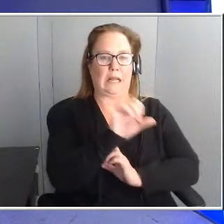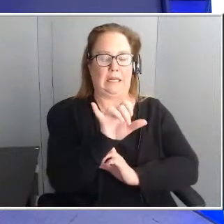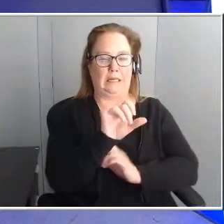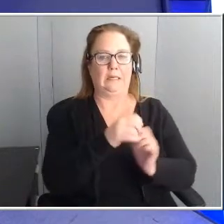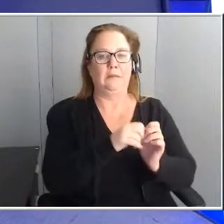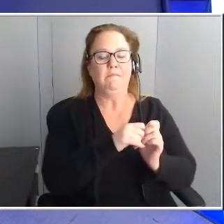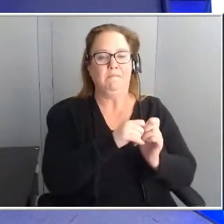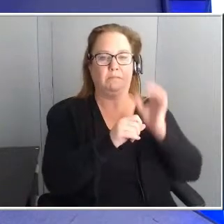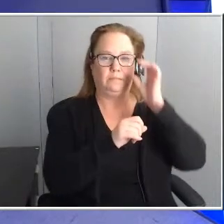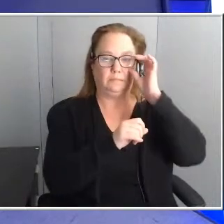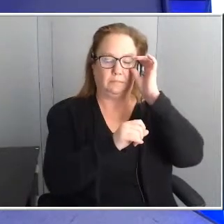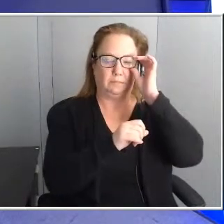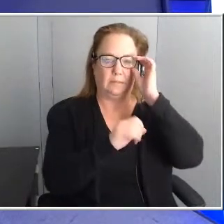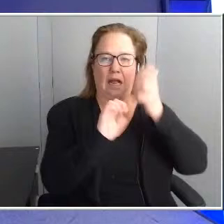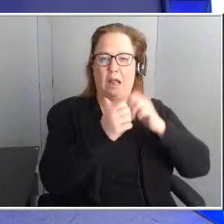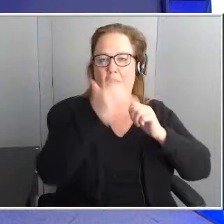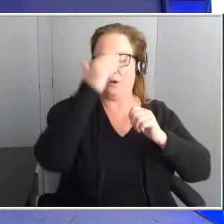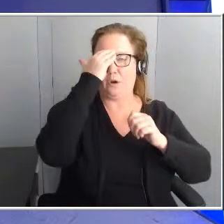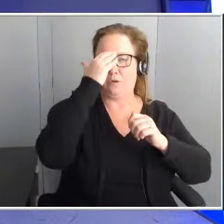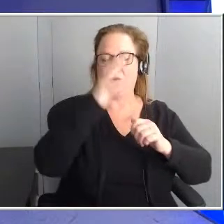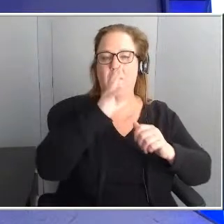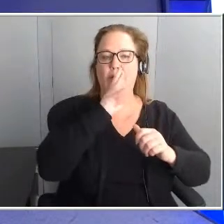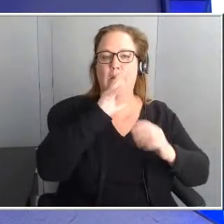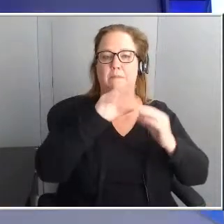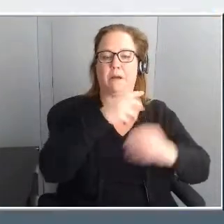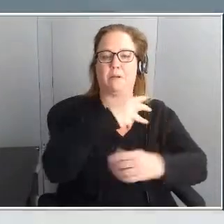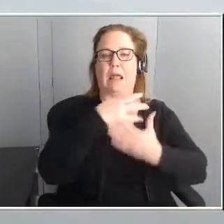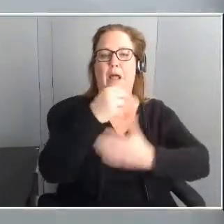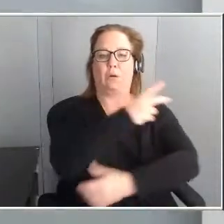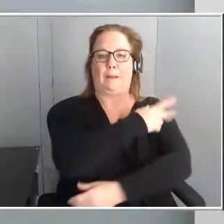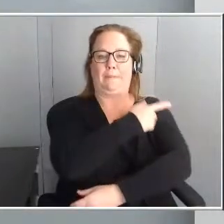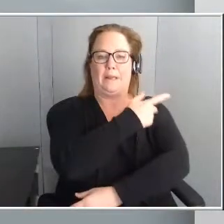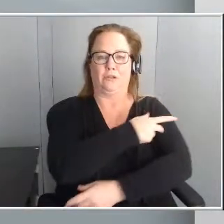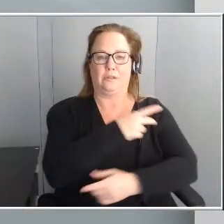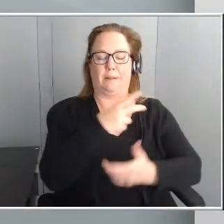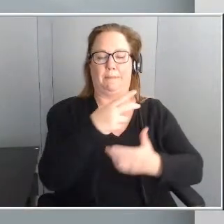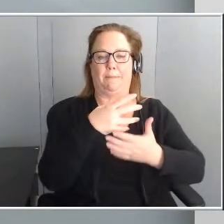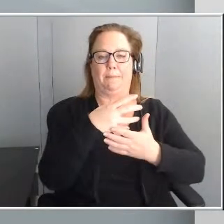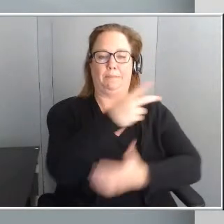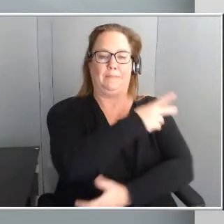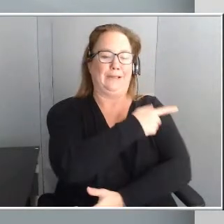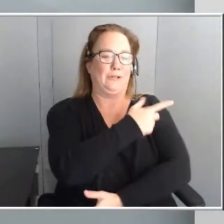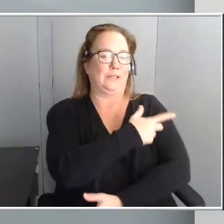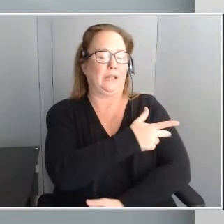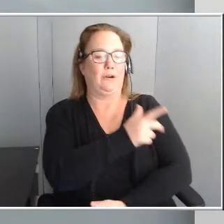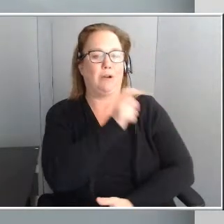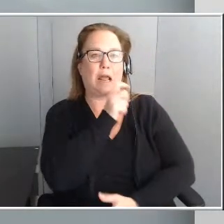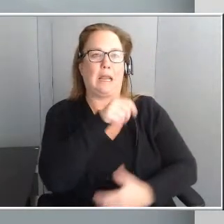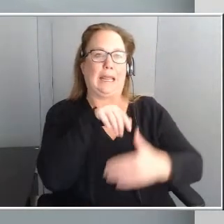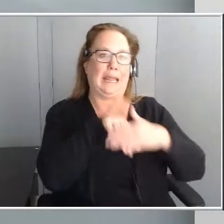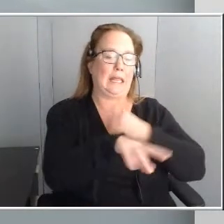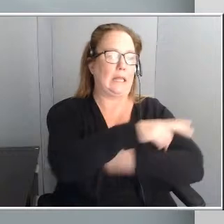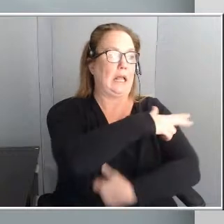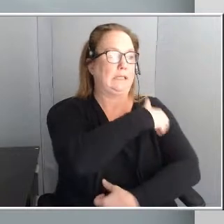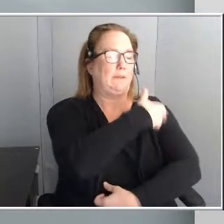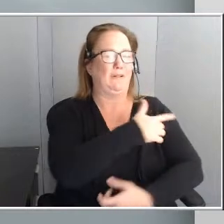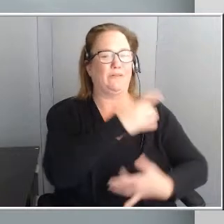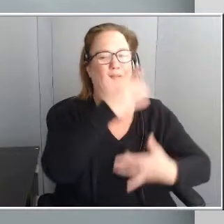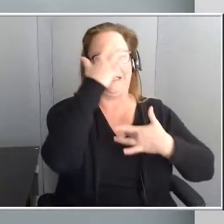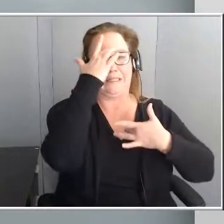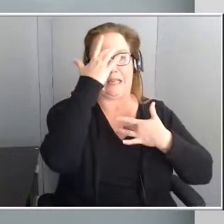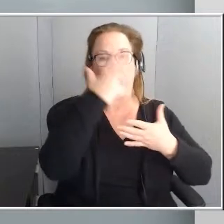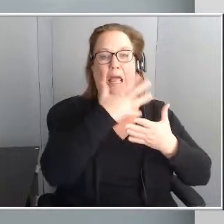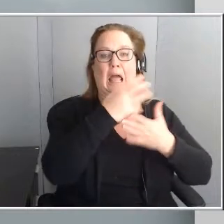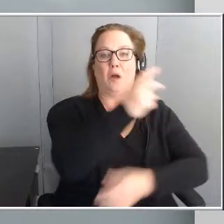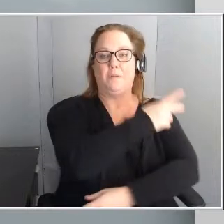So how can you tell when we're talking about outpatients and patients who aren't hospitalized and things, they're just feeling miserable? I know we've got outpatient